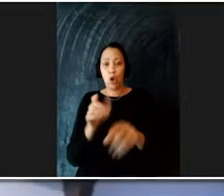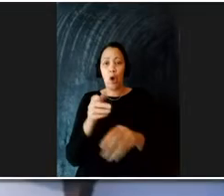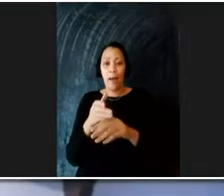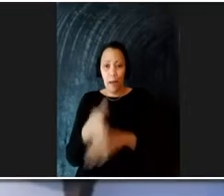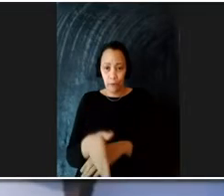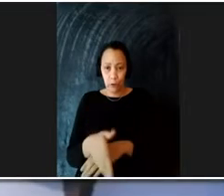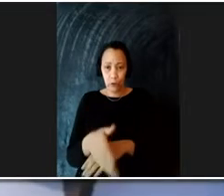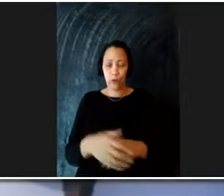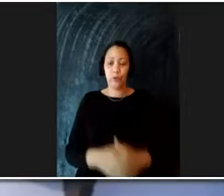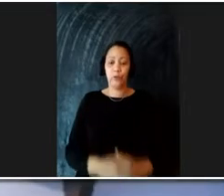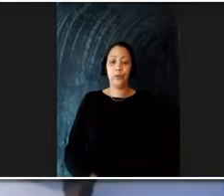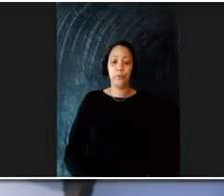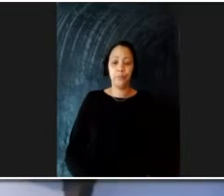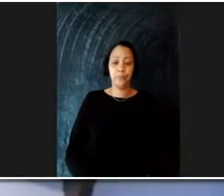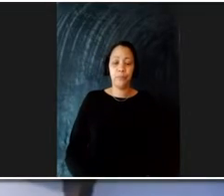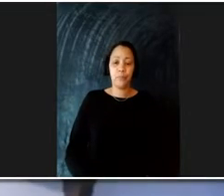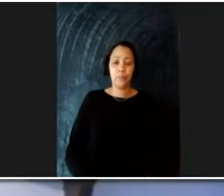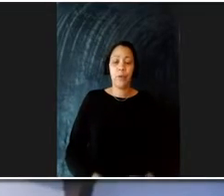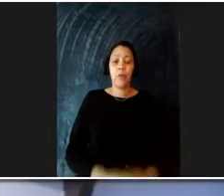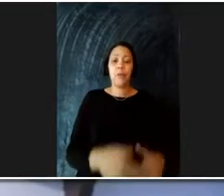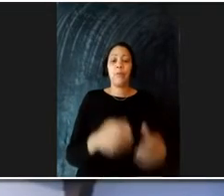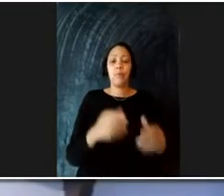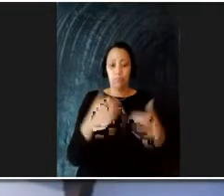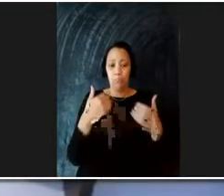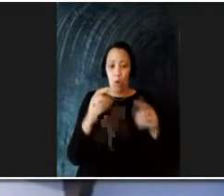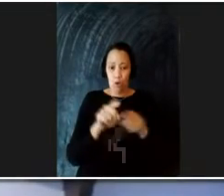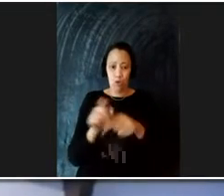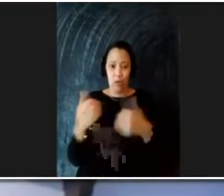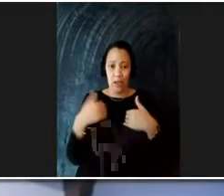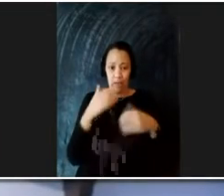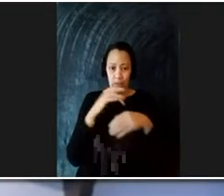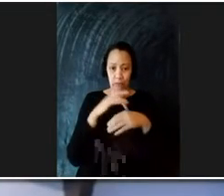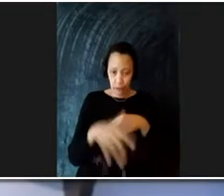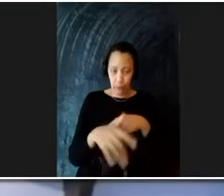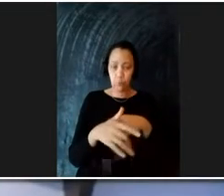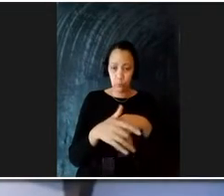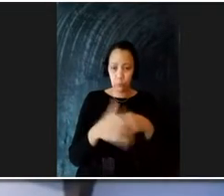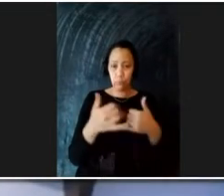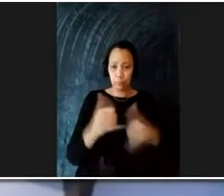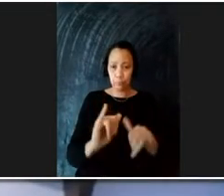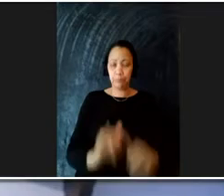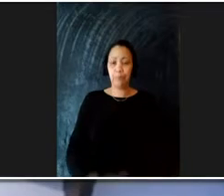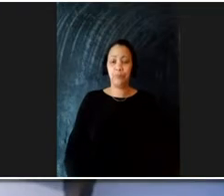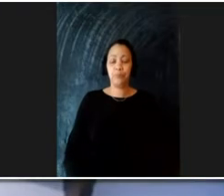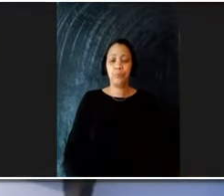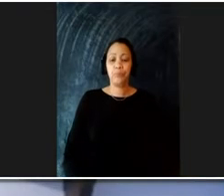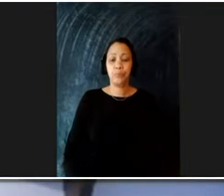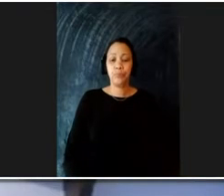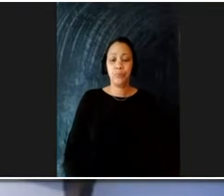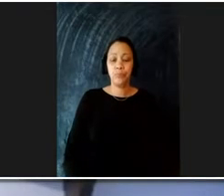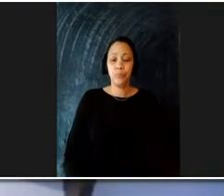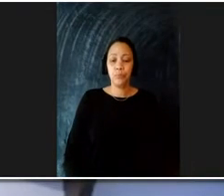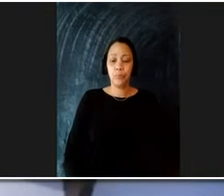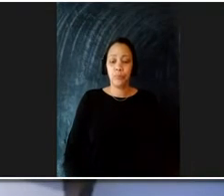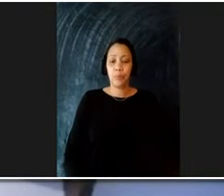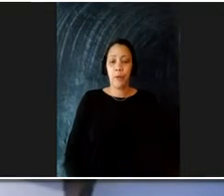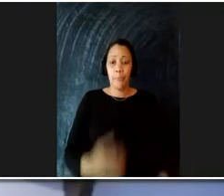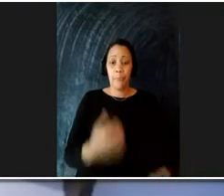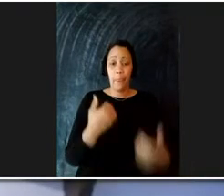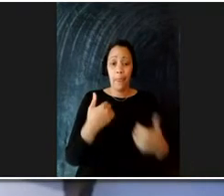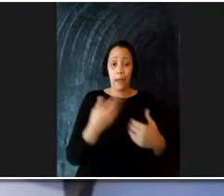currently exist that we believe could be expanded the homeless set aside program and augmented City FS are two Innovative